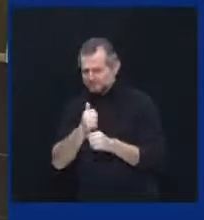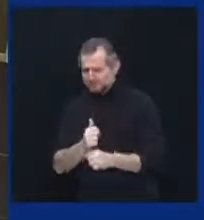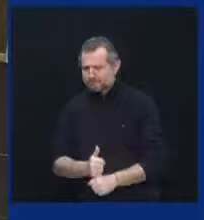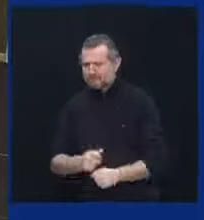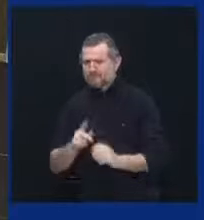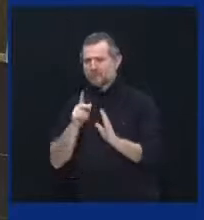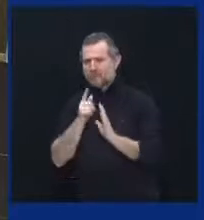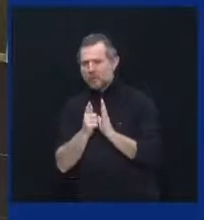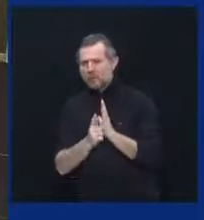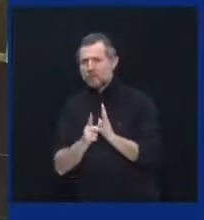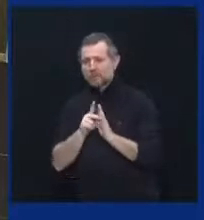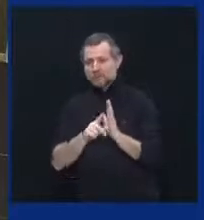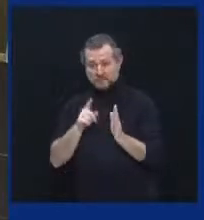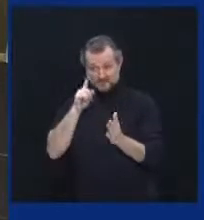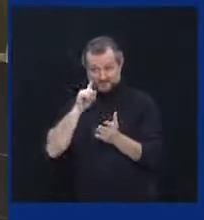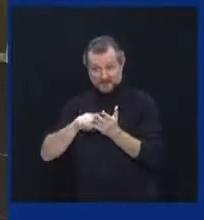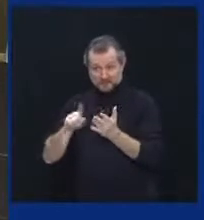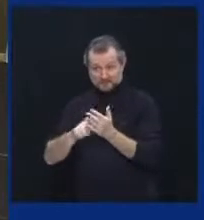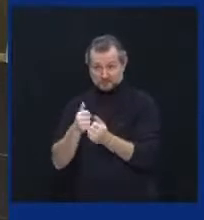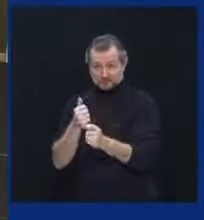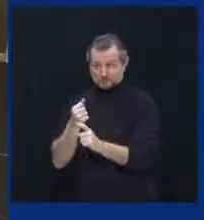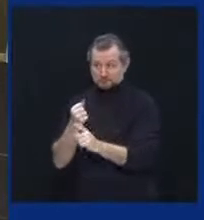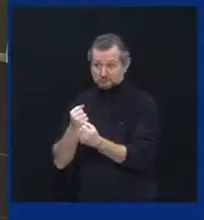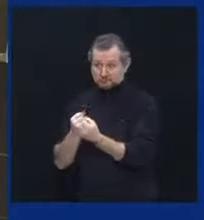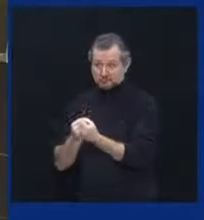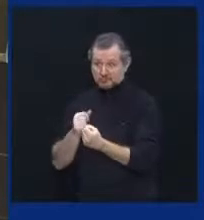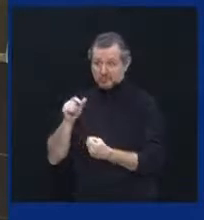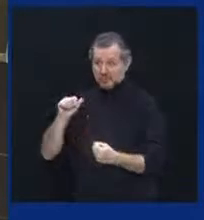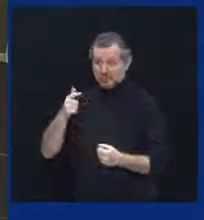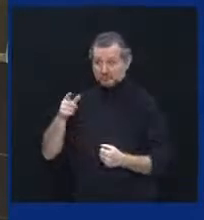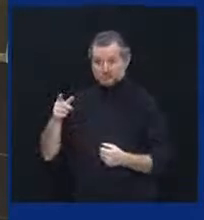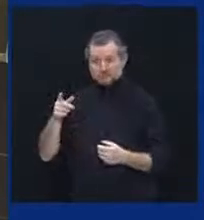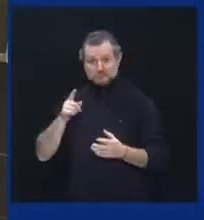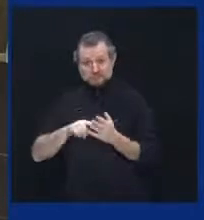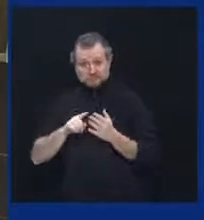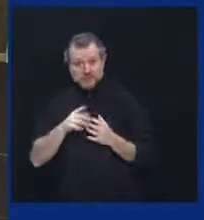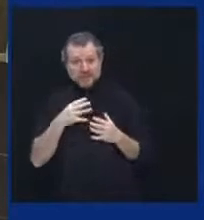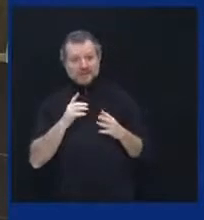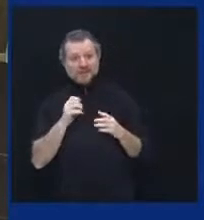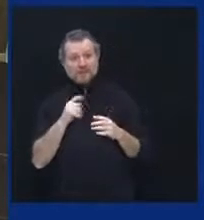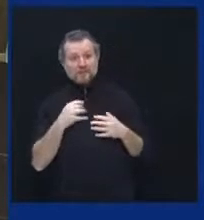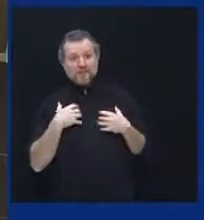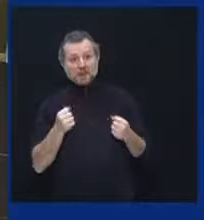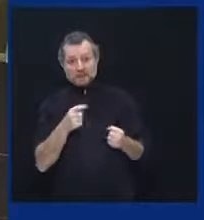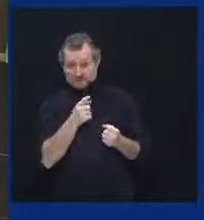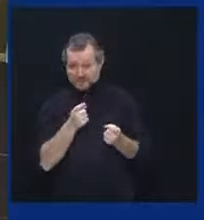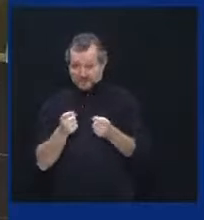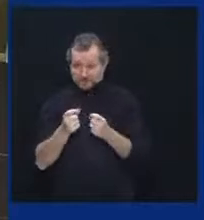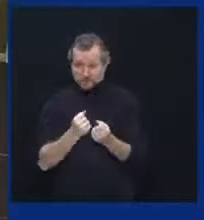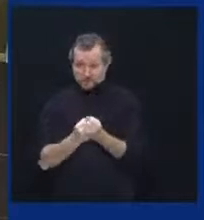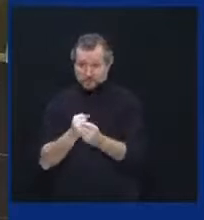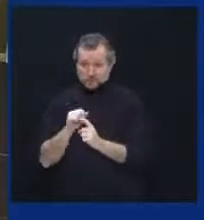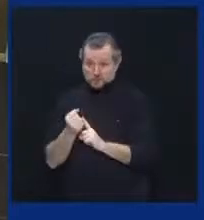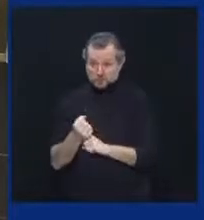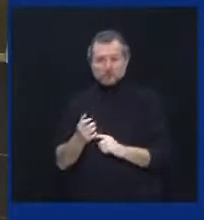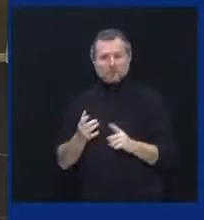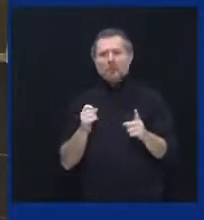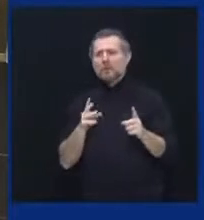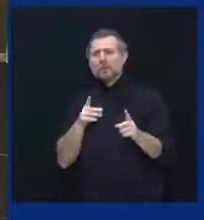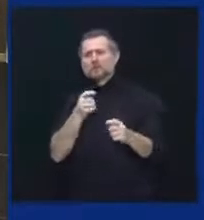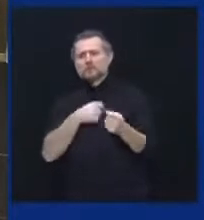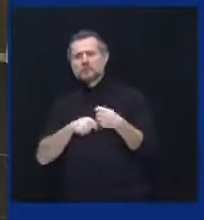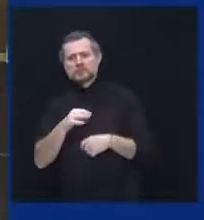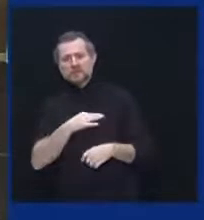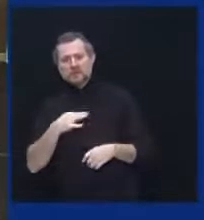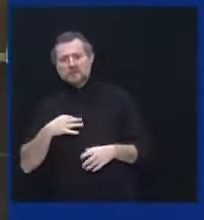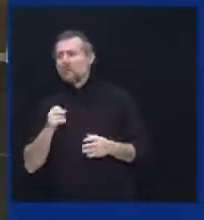an investigation into the health department and how they handle this nursing home situation? Do you think they need more staff or different leadership? If they could